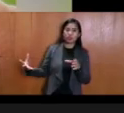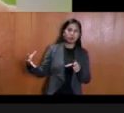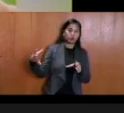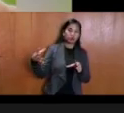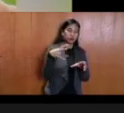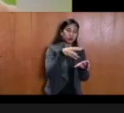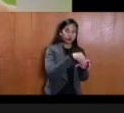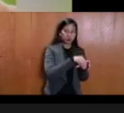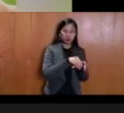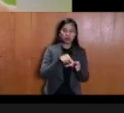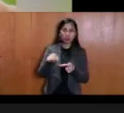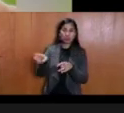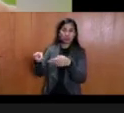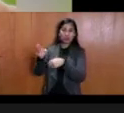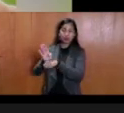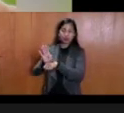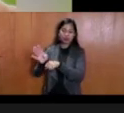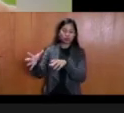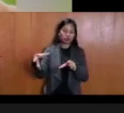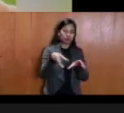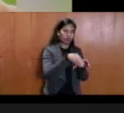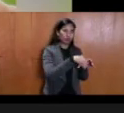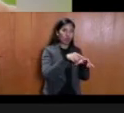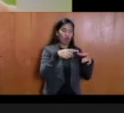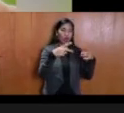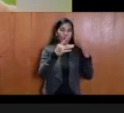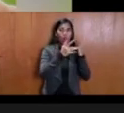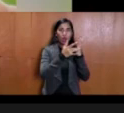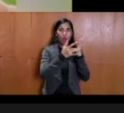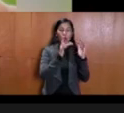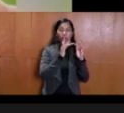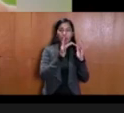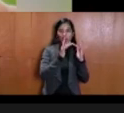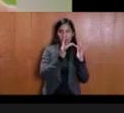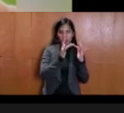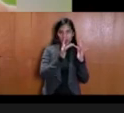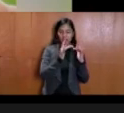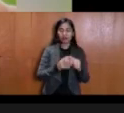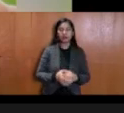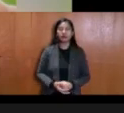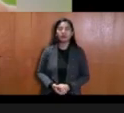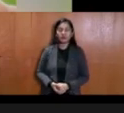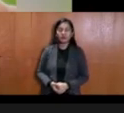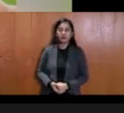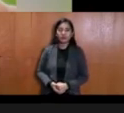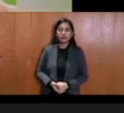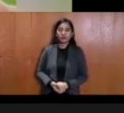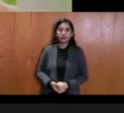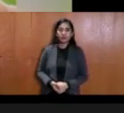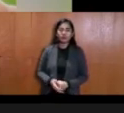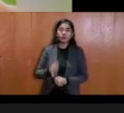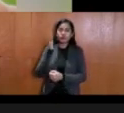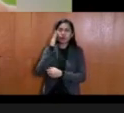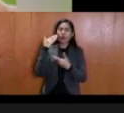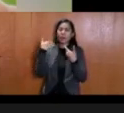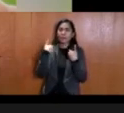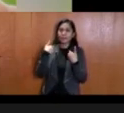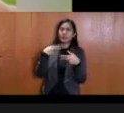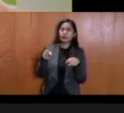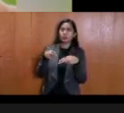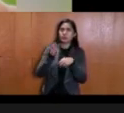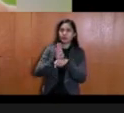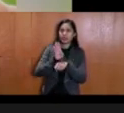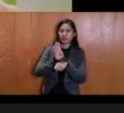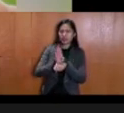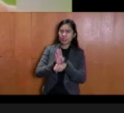these micro and small businesses, especially. The medium ones are originally okay. And they have small business